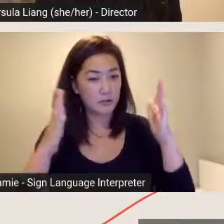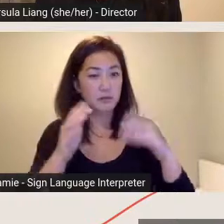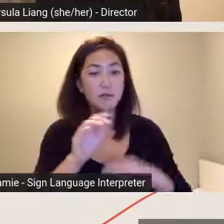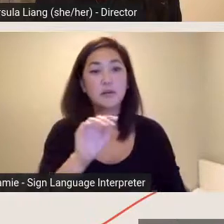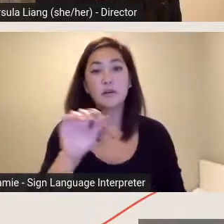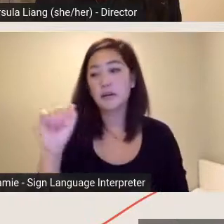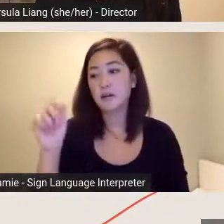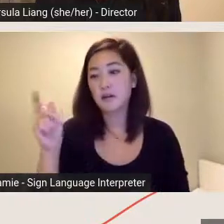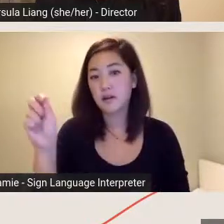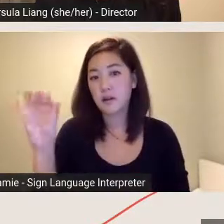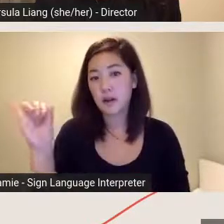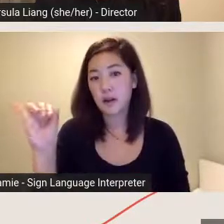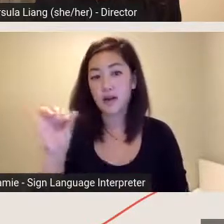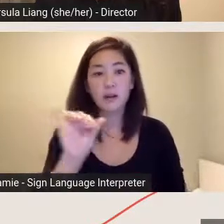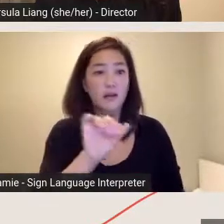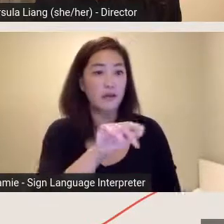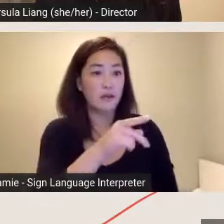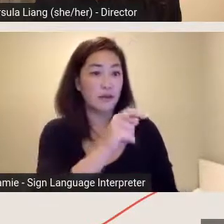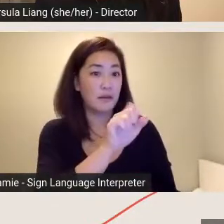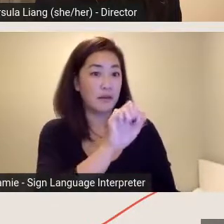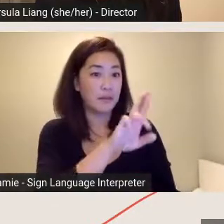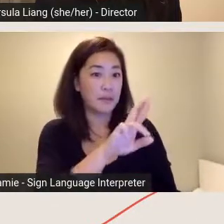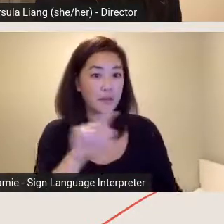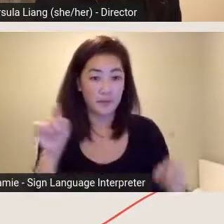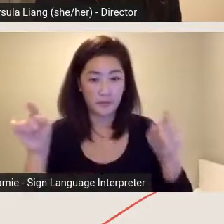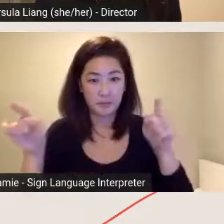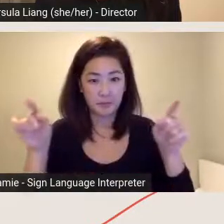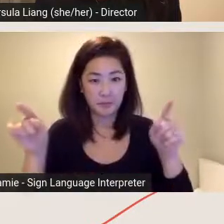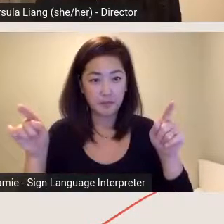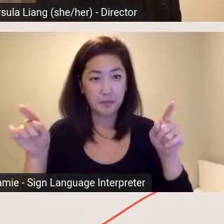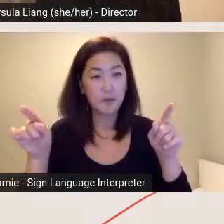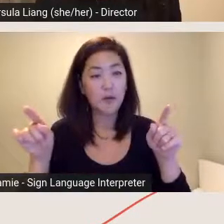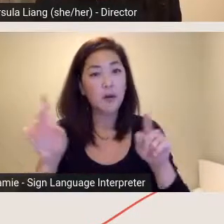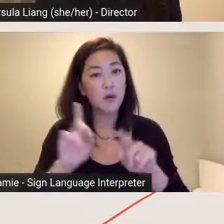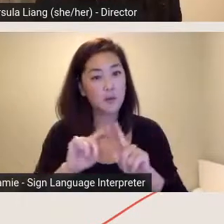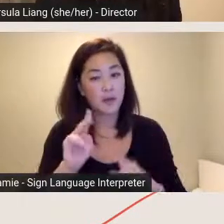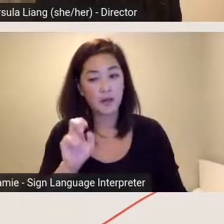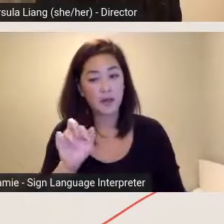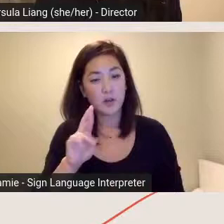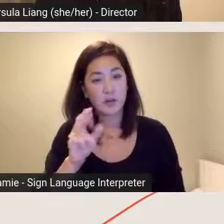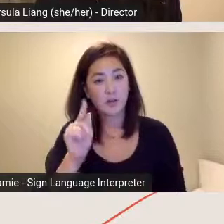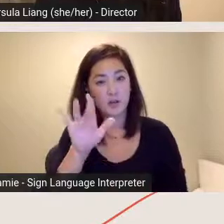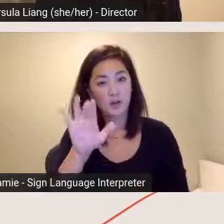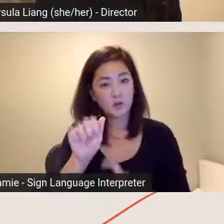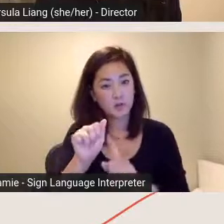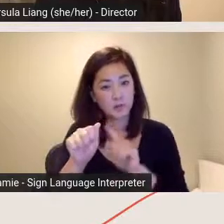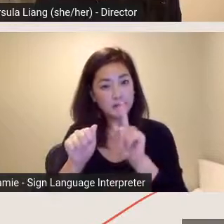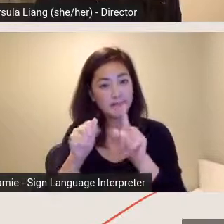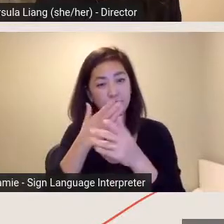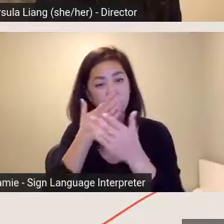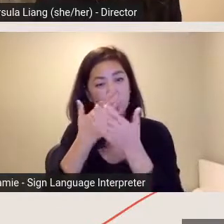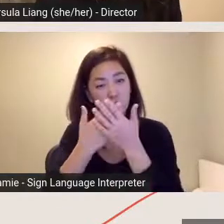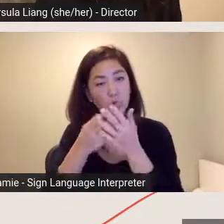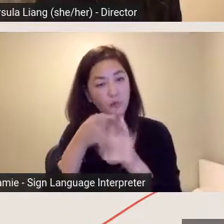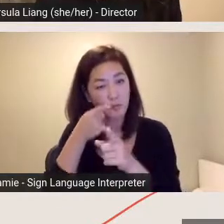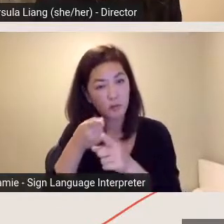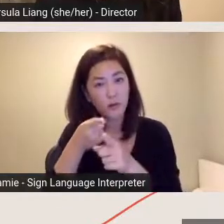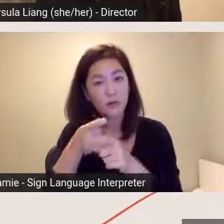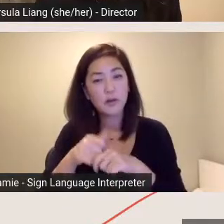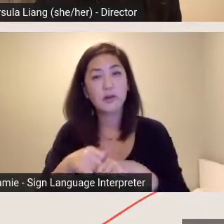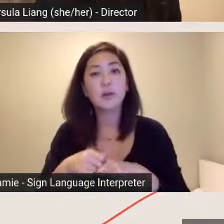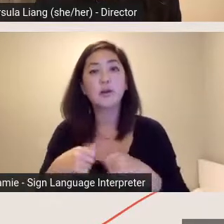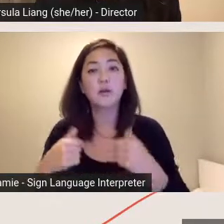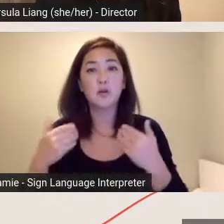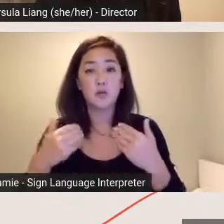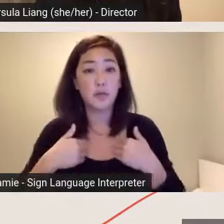I was trying to figure out coverage for expressing Peter's backstory, was that, like, if we have childhood